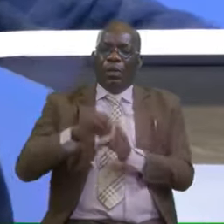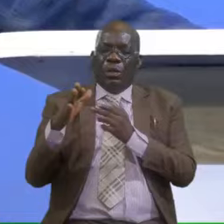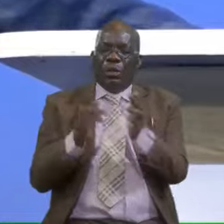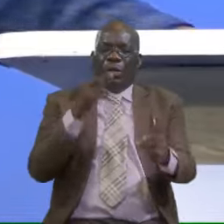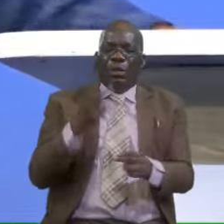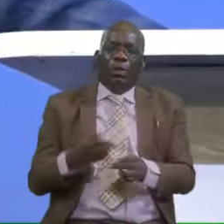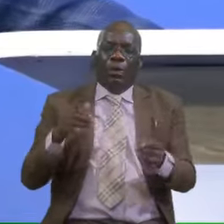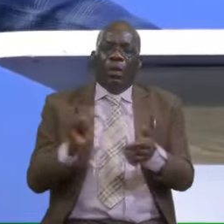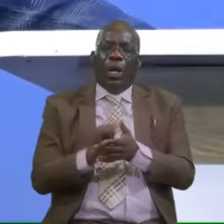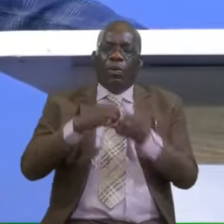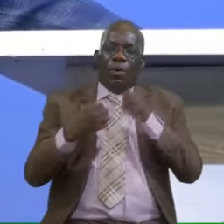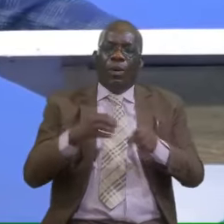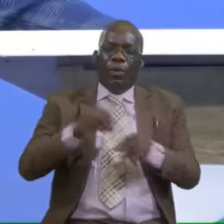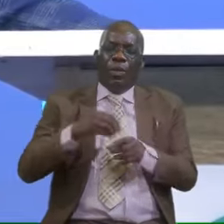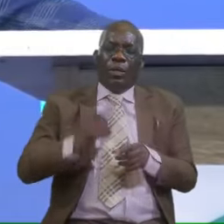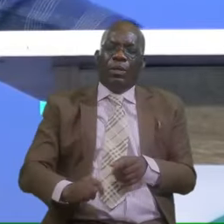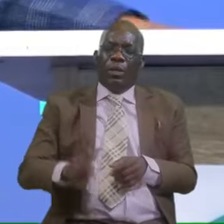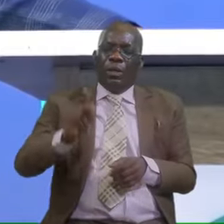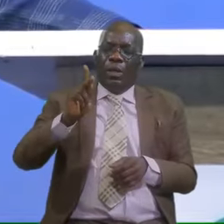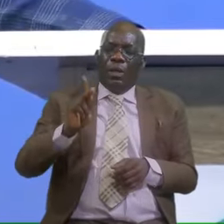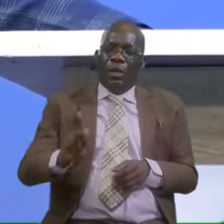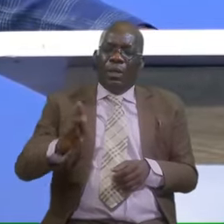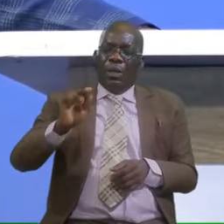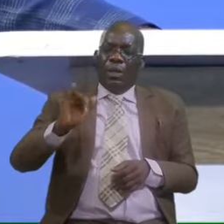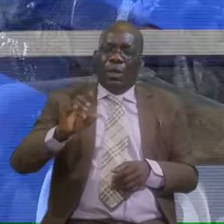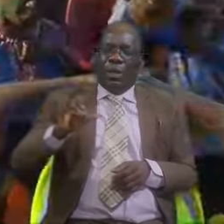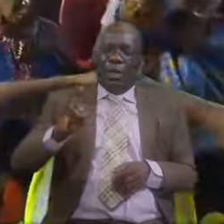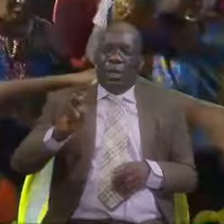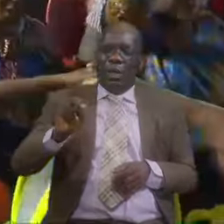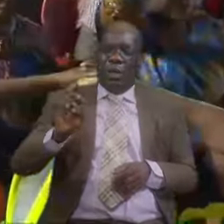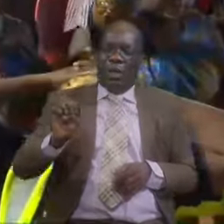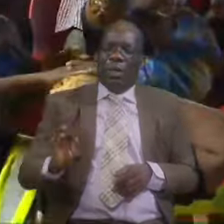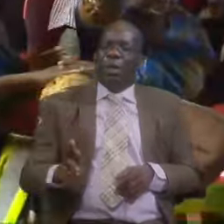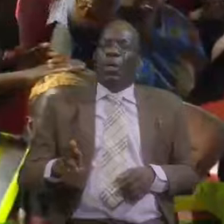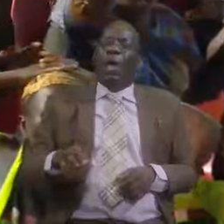kidney, I pray, Lord, life will come to that kidney.